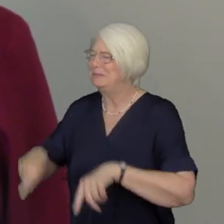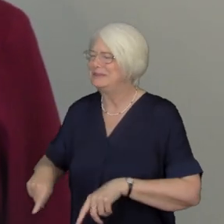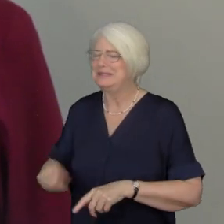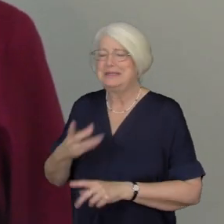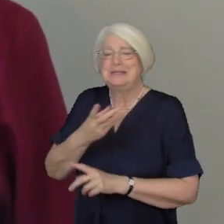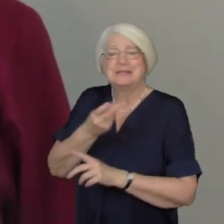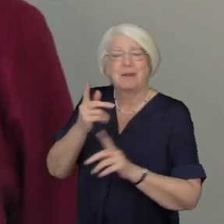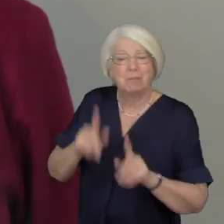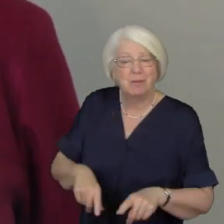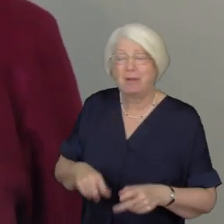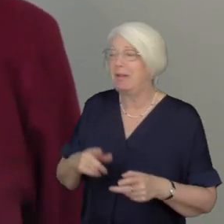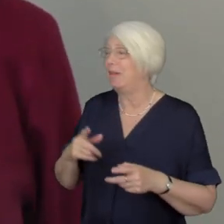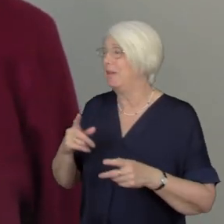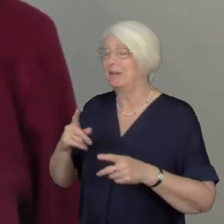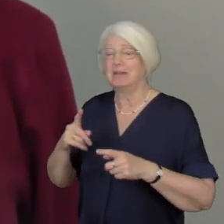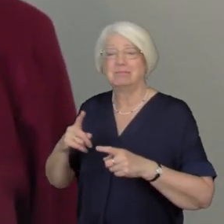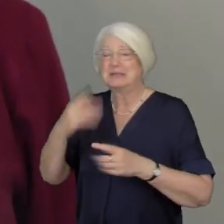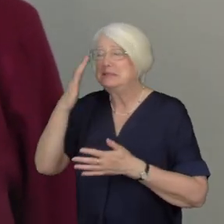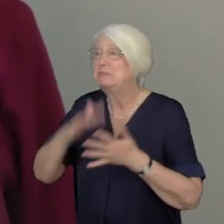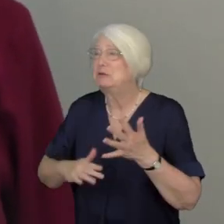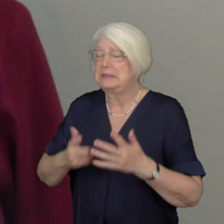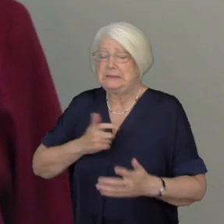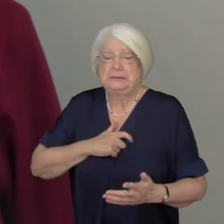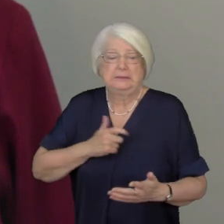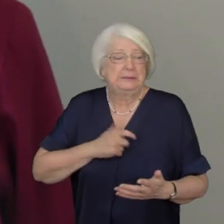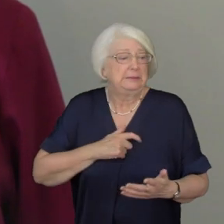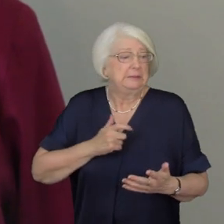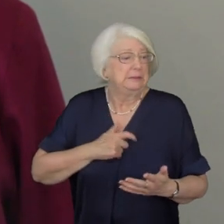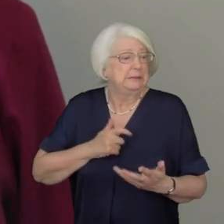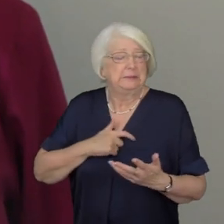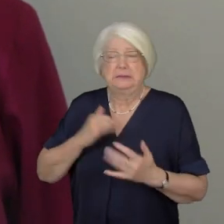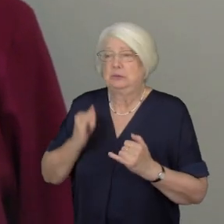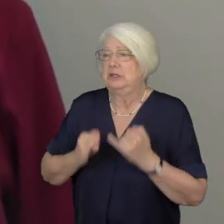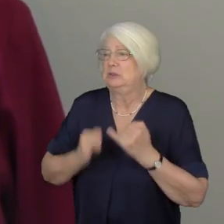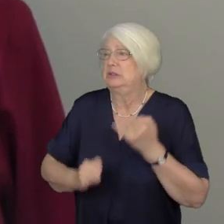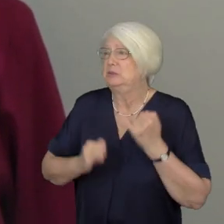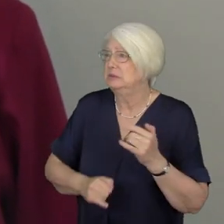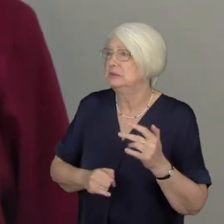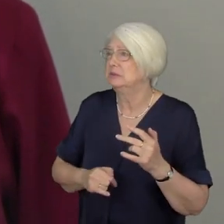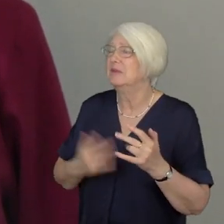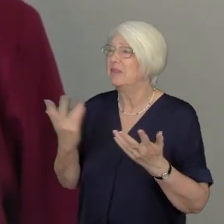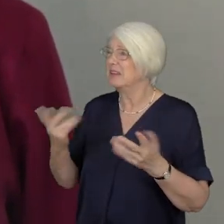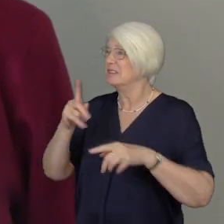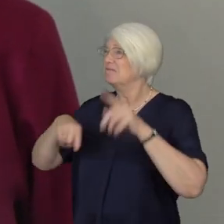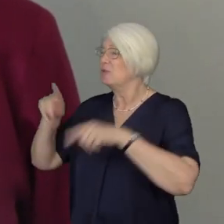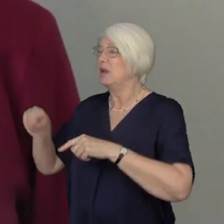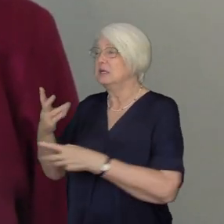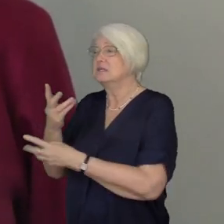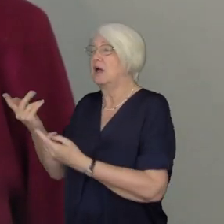more than others. Some of us will experience anxiety more than others. That is the variety of